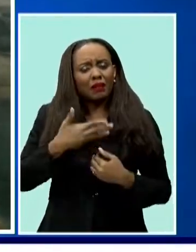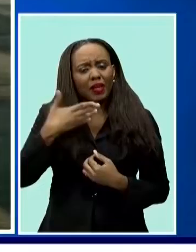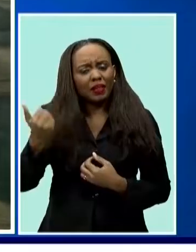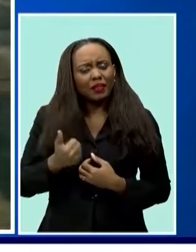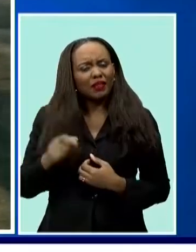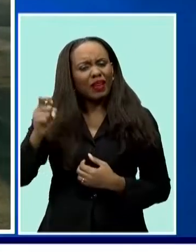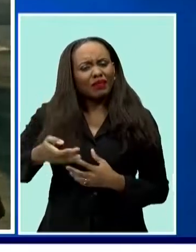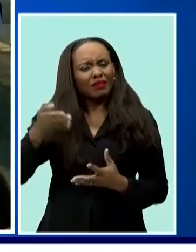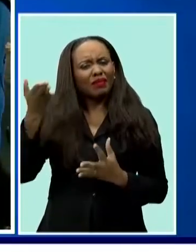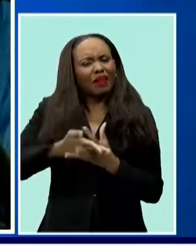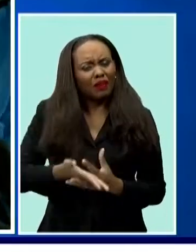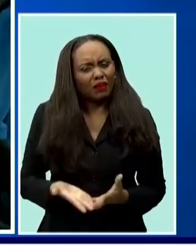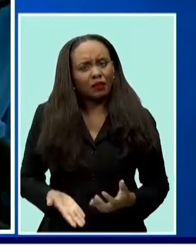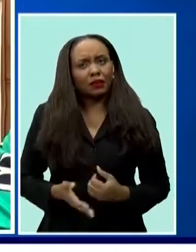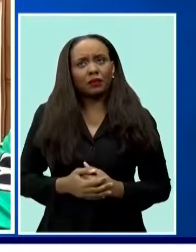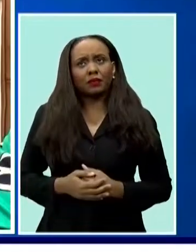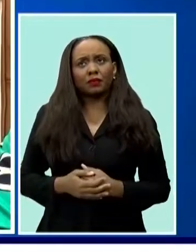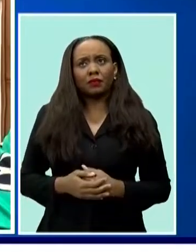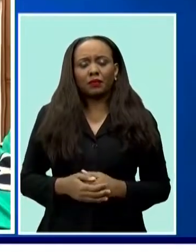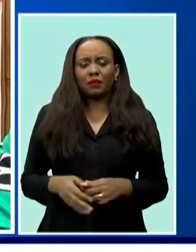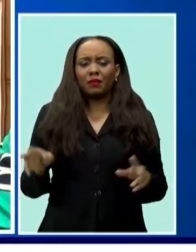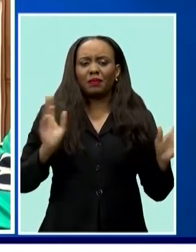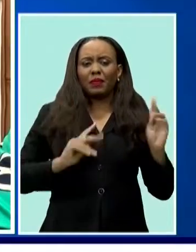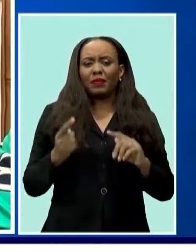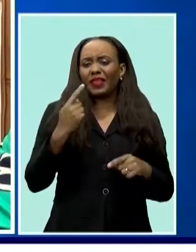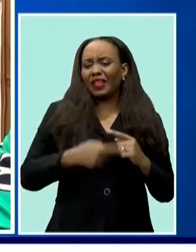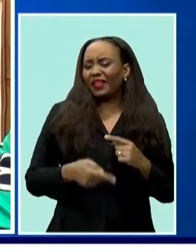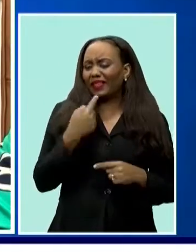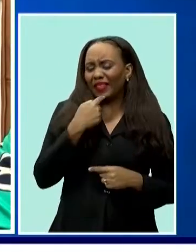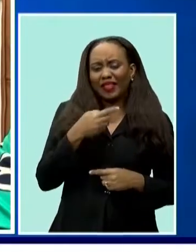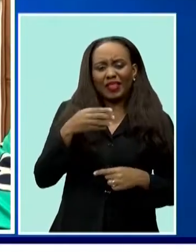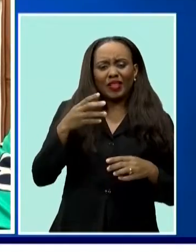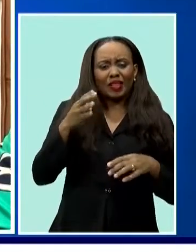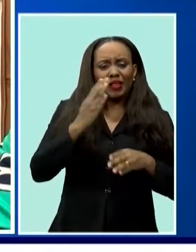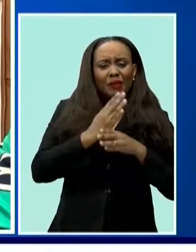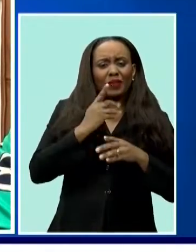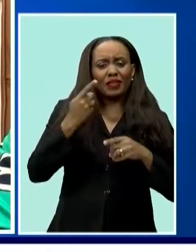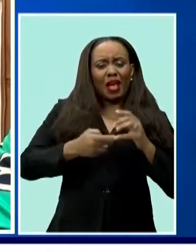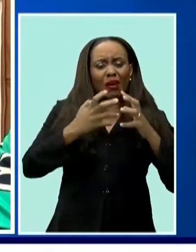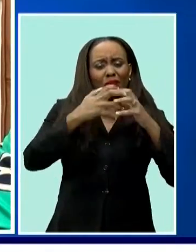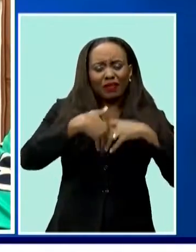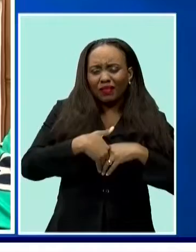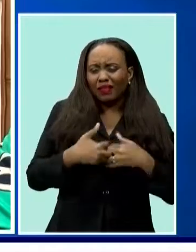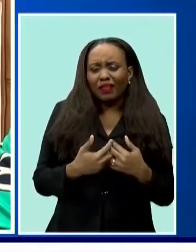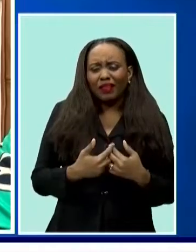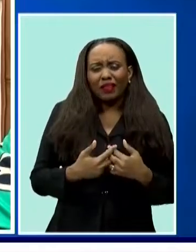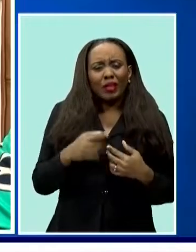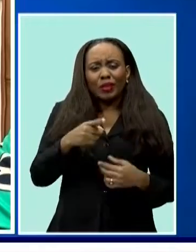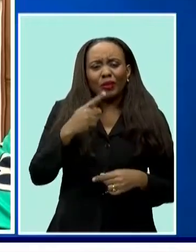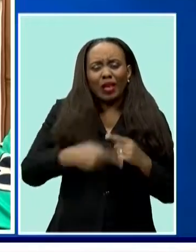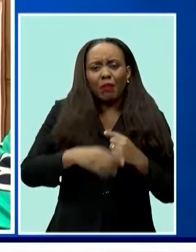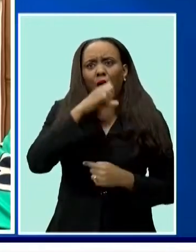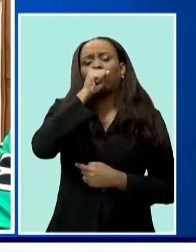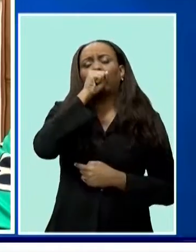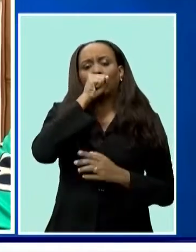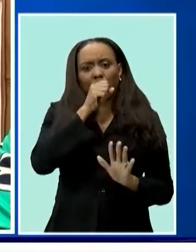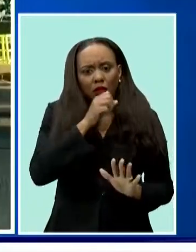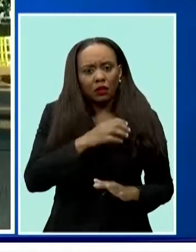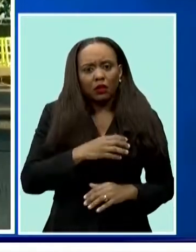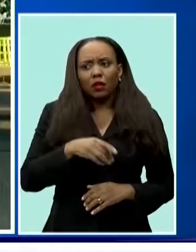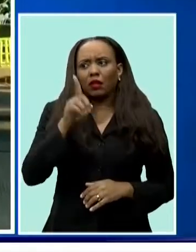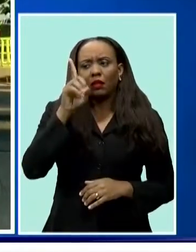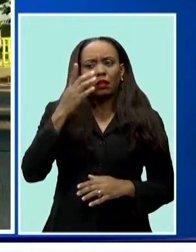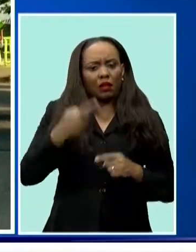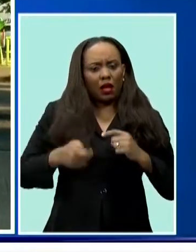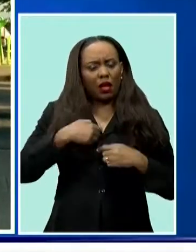immediately. Nobody can tell you that busing a breakdown, but there's nobody holding your tongue. I can't have a bus terminal where